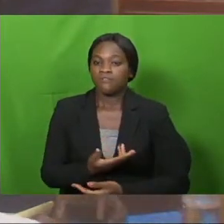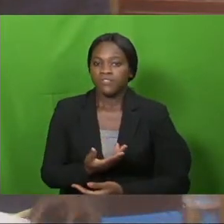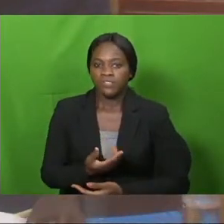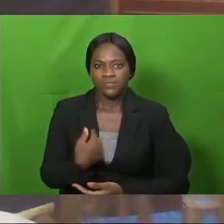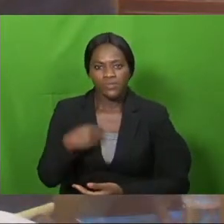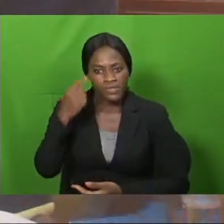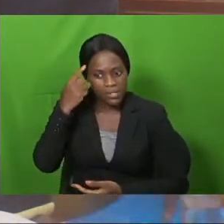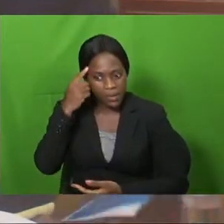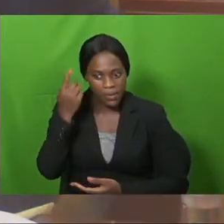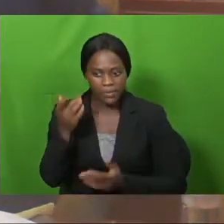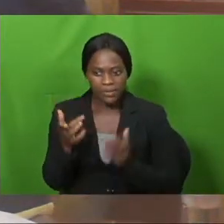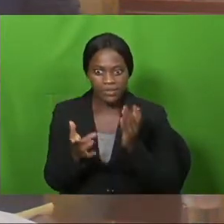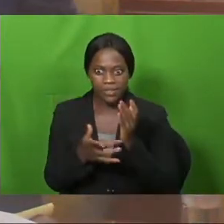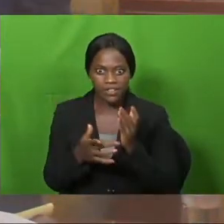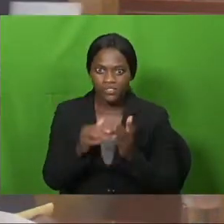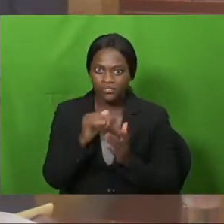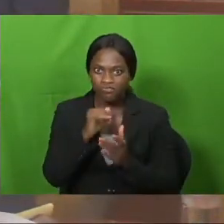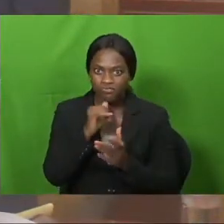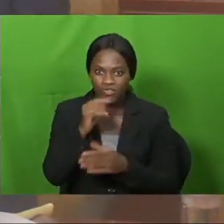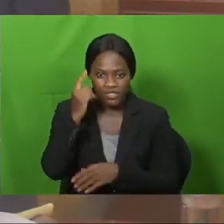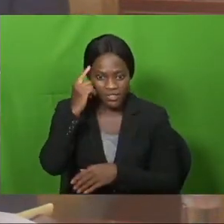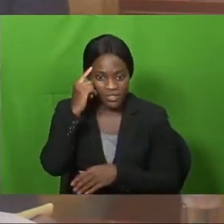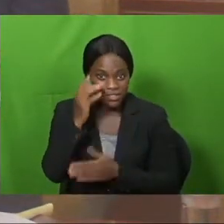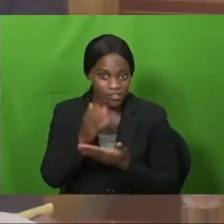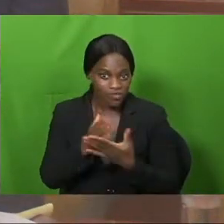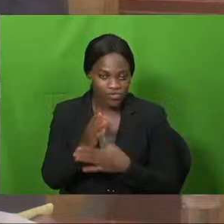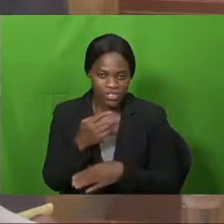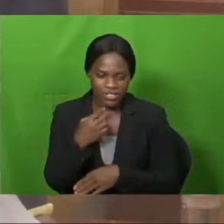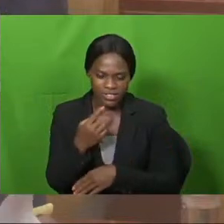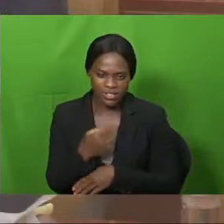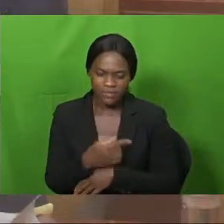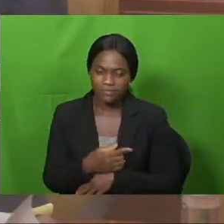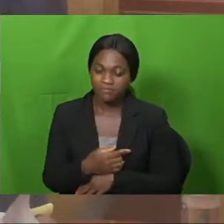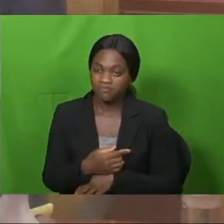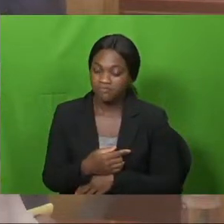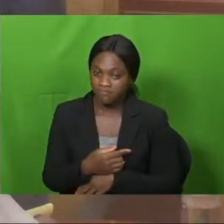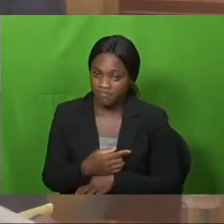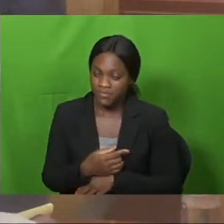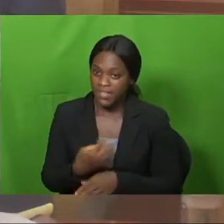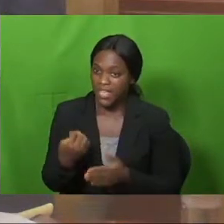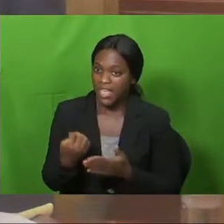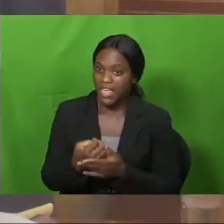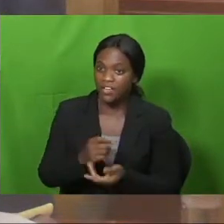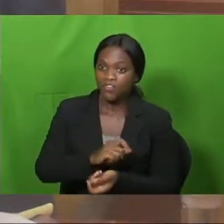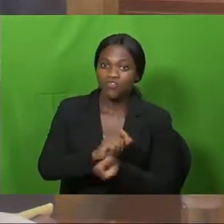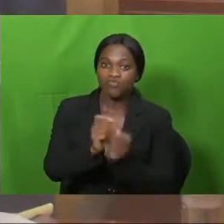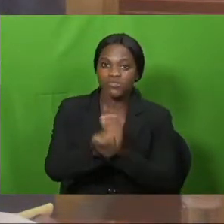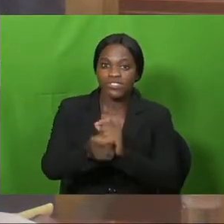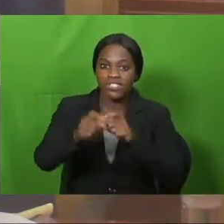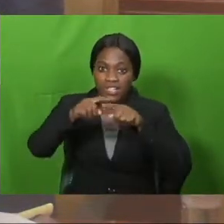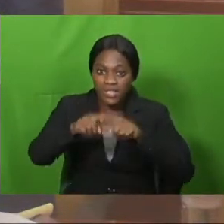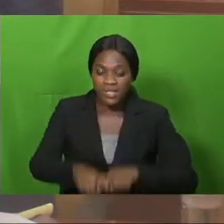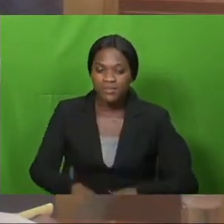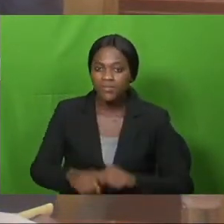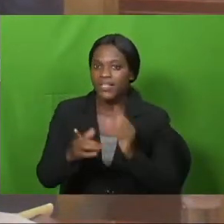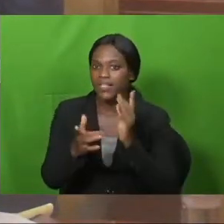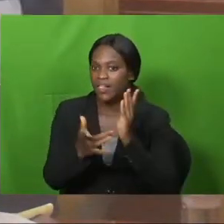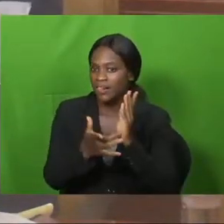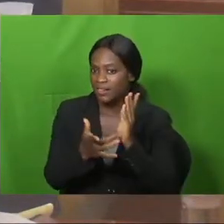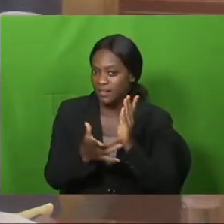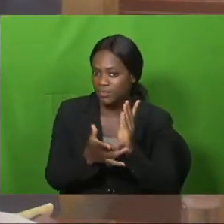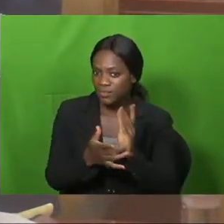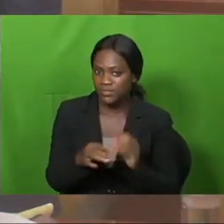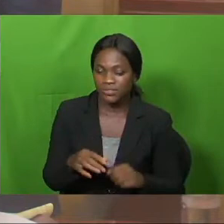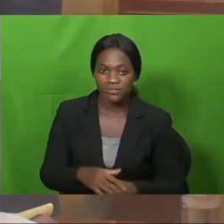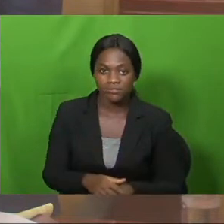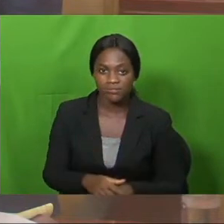technology didn't appreciate. That the modern economies are changing on the basis of technology. We shouldn't